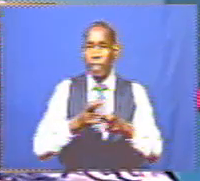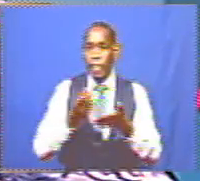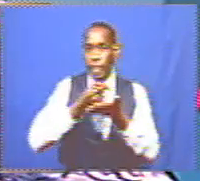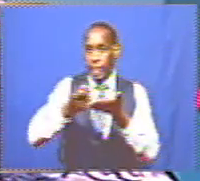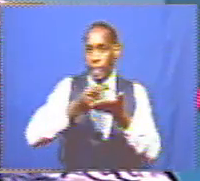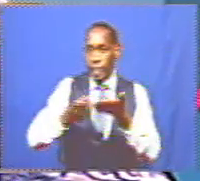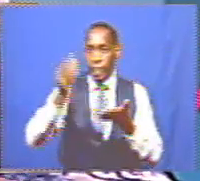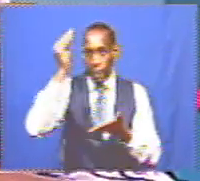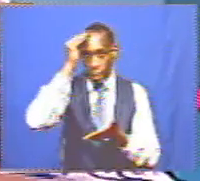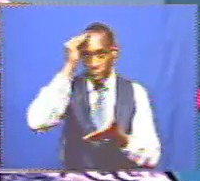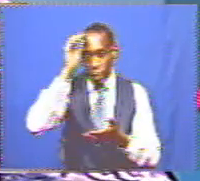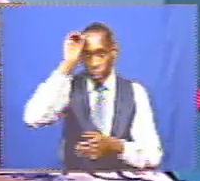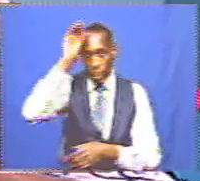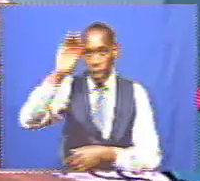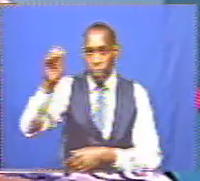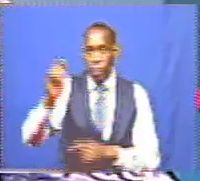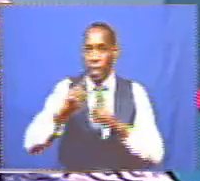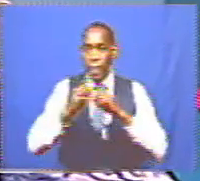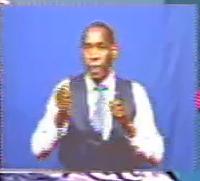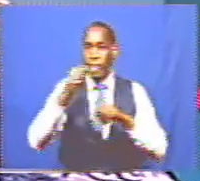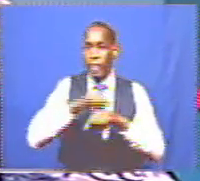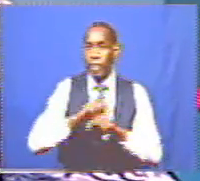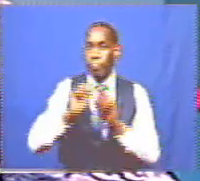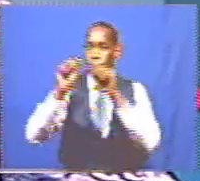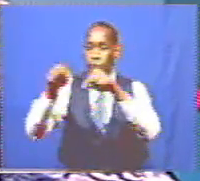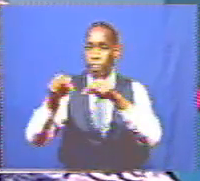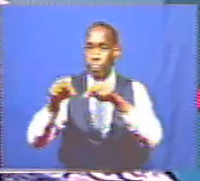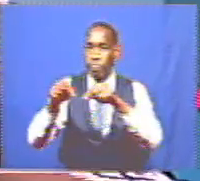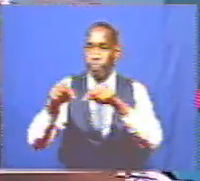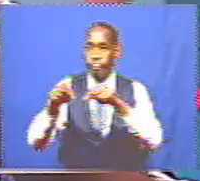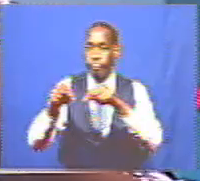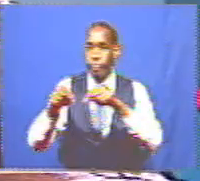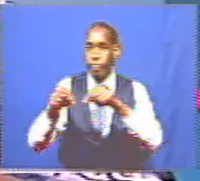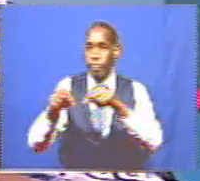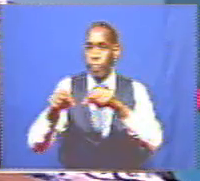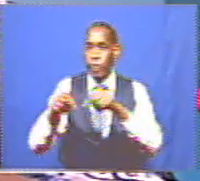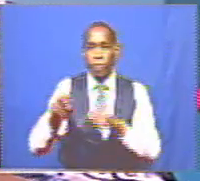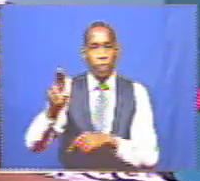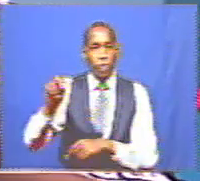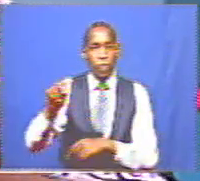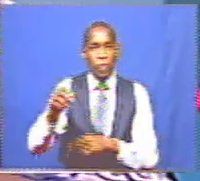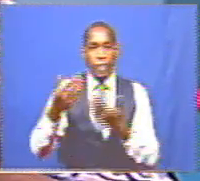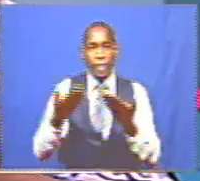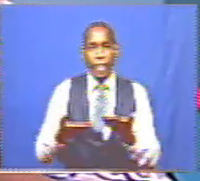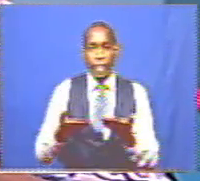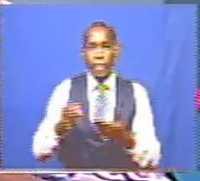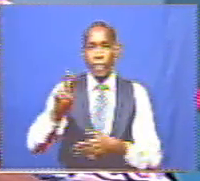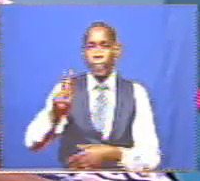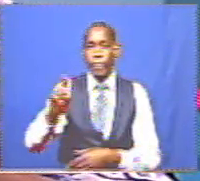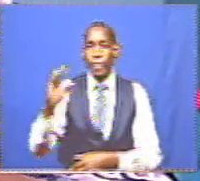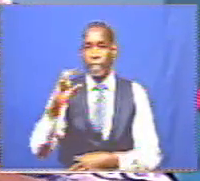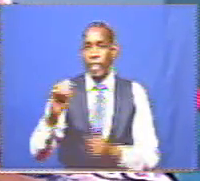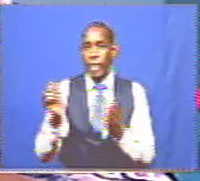in Kiambu County. But when I came in and I was like, no, no, 21st century, you cannot be handing